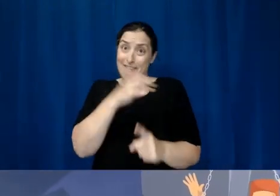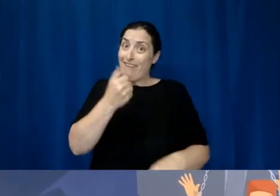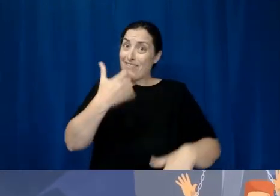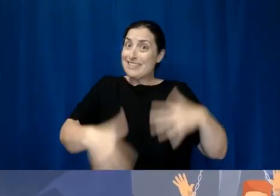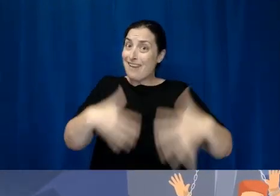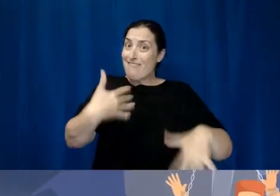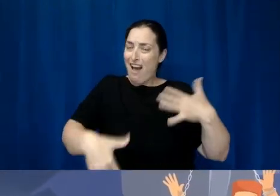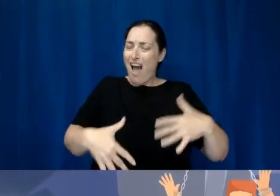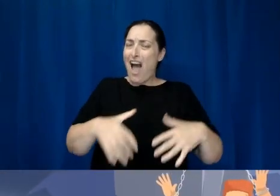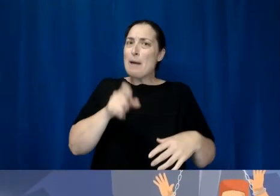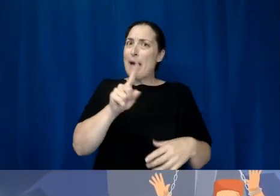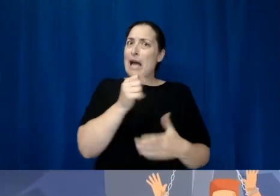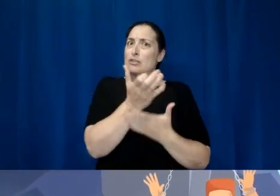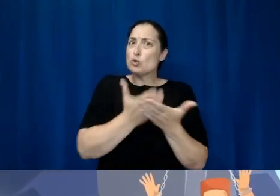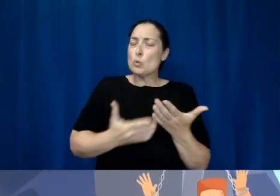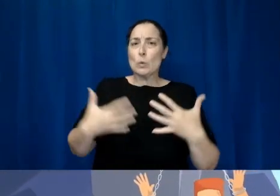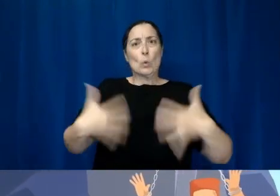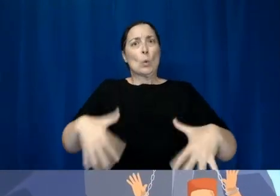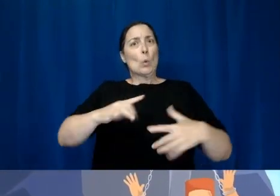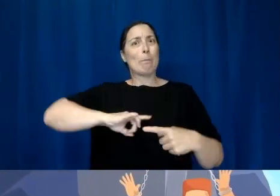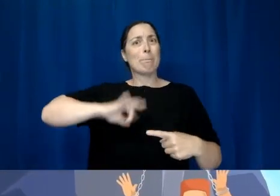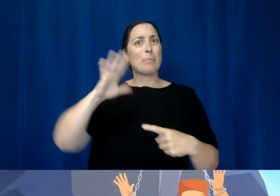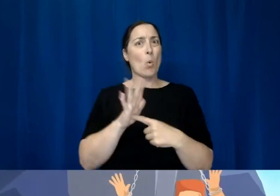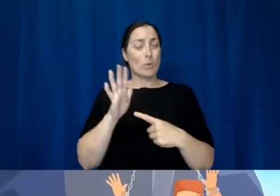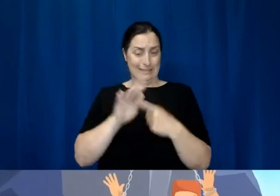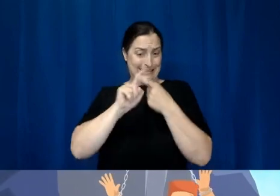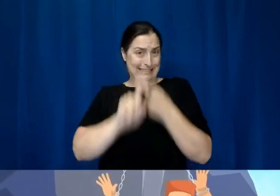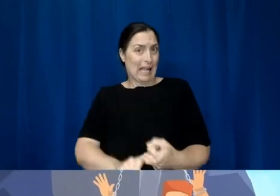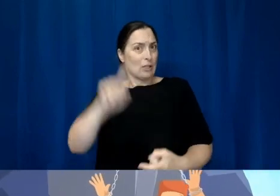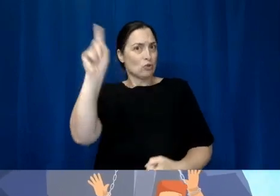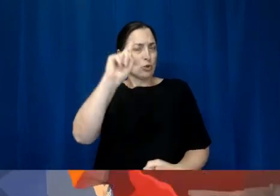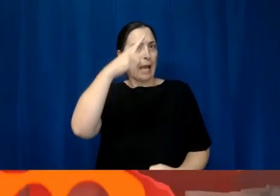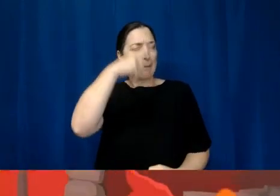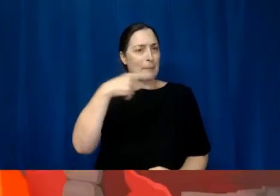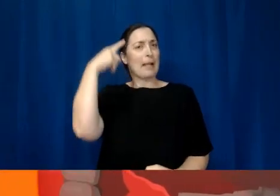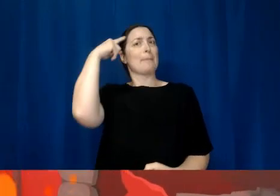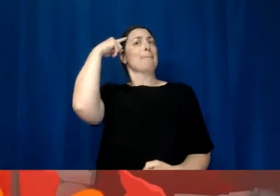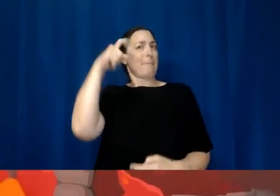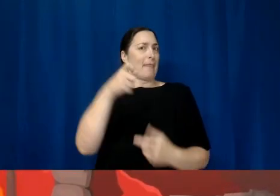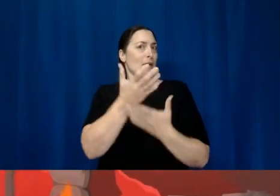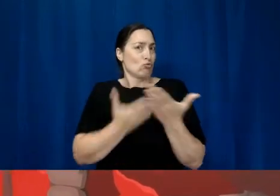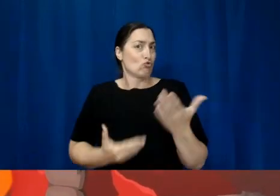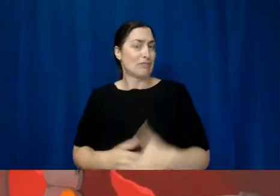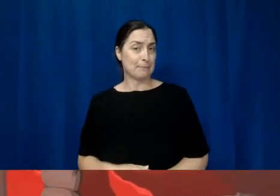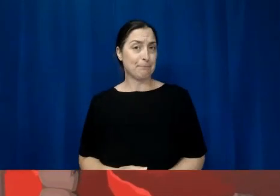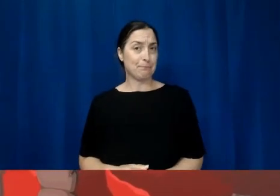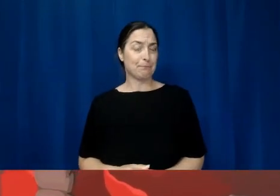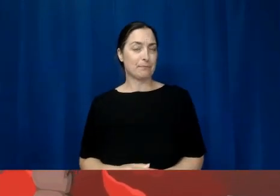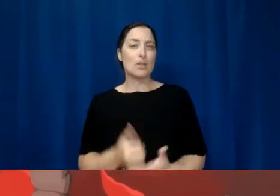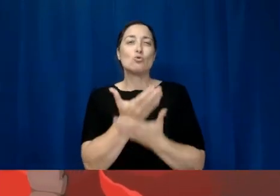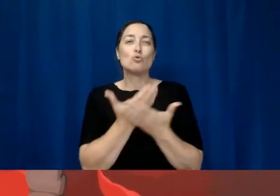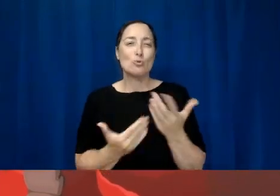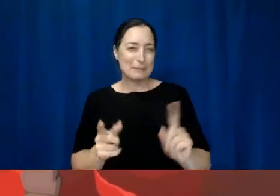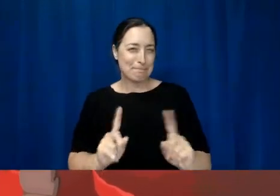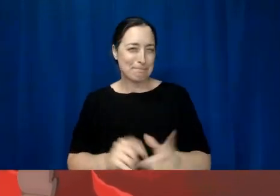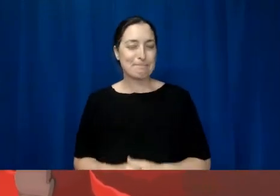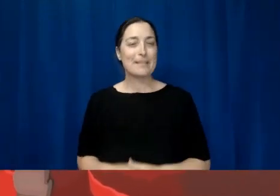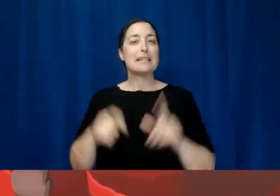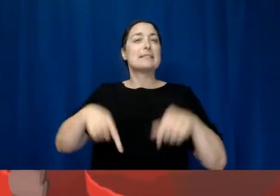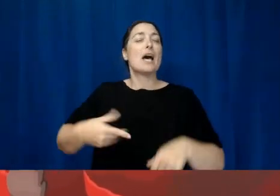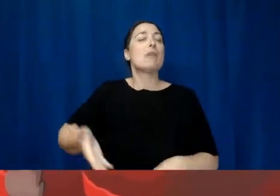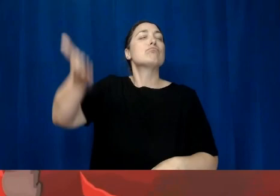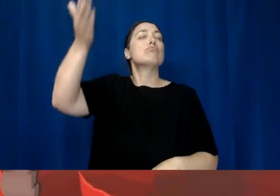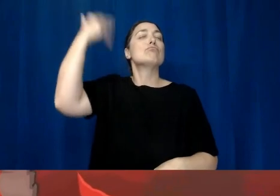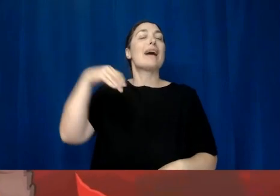story contains a powerful message that resonates to this day. The story of Prometheus begins during the Titanomachy, a